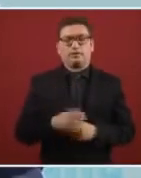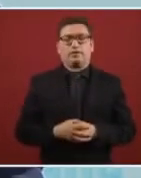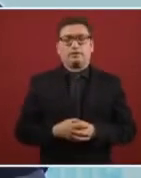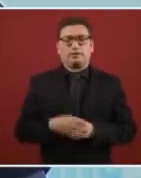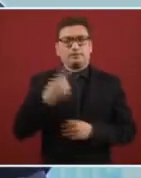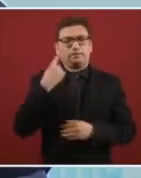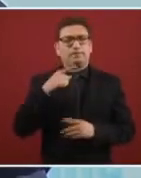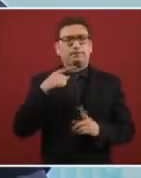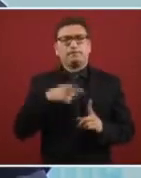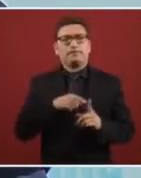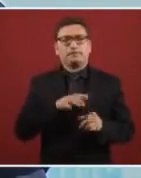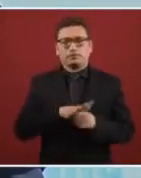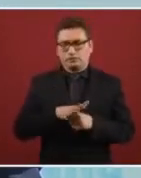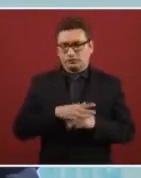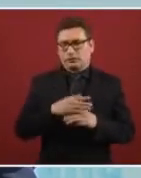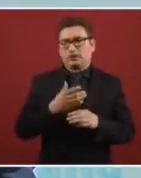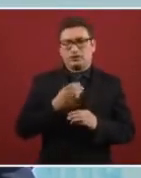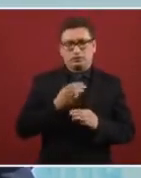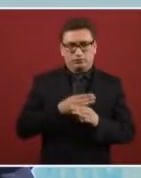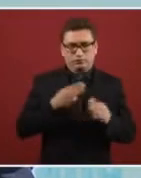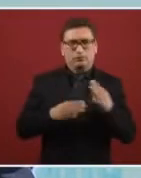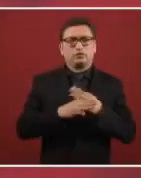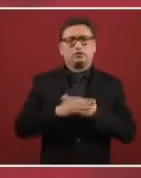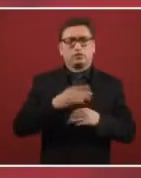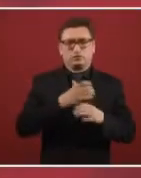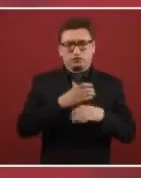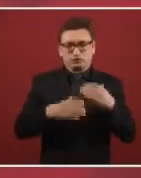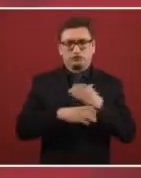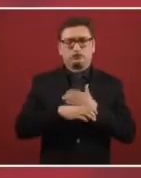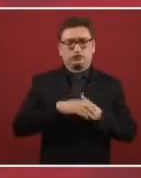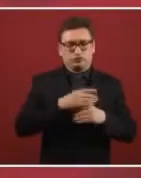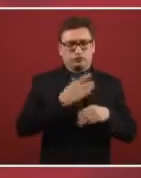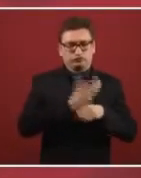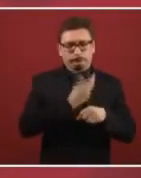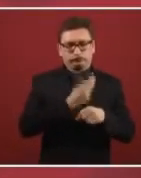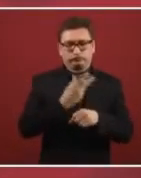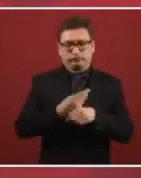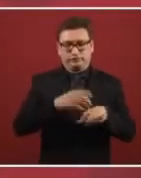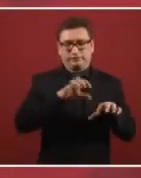investing 12,500 pesos